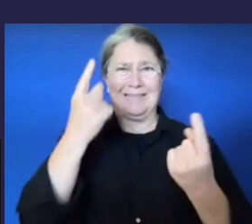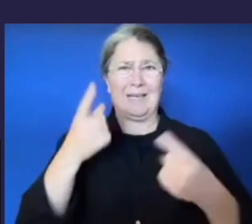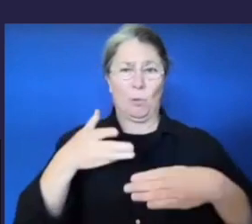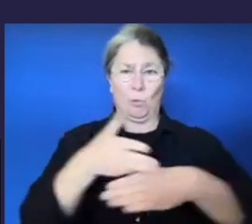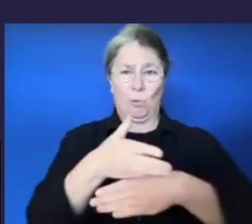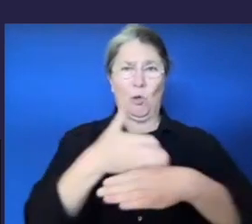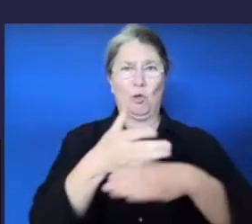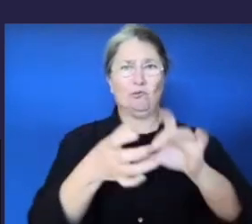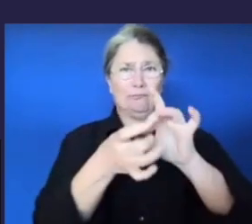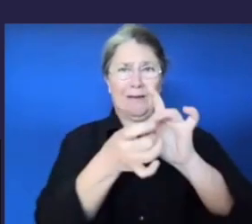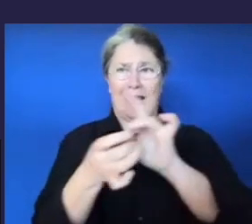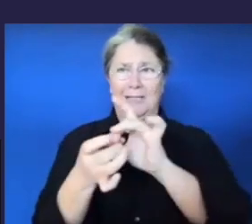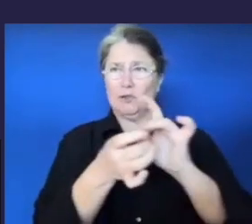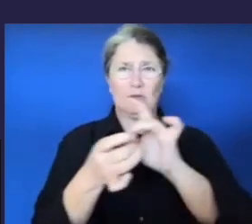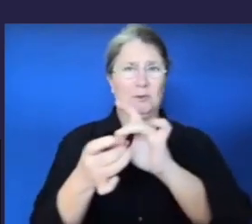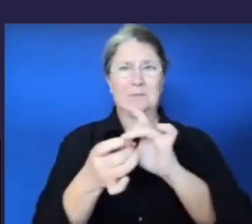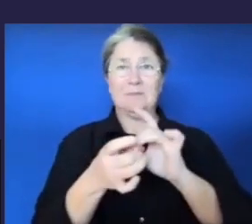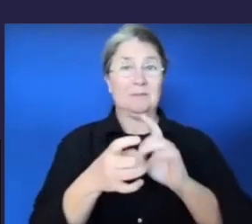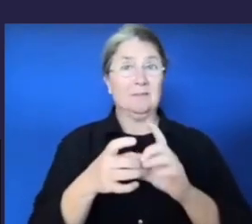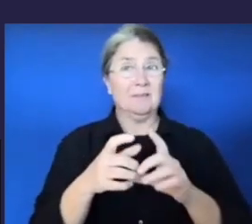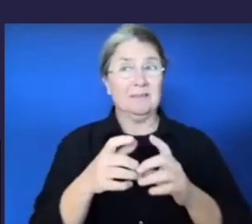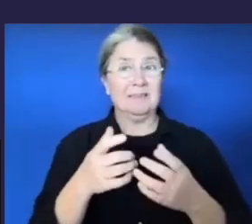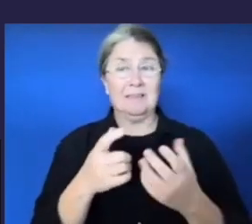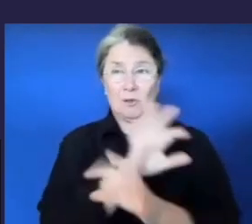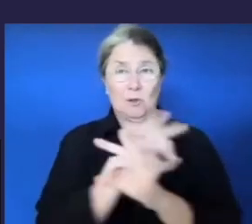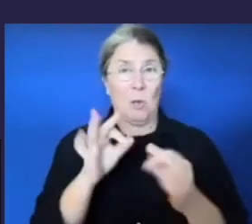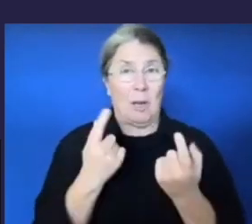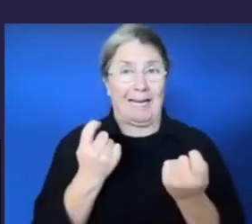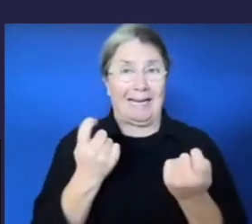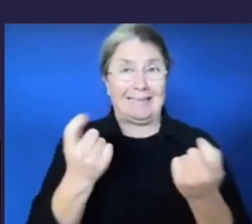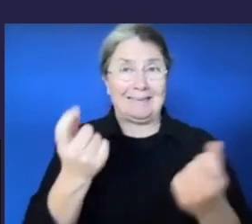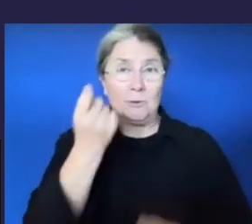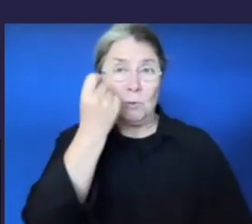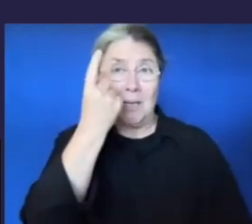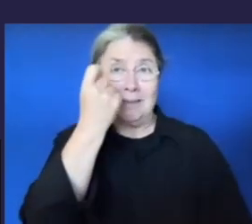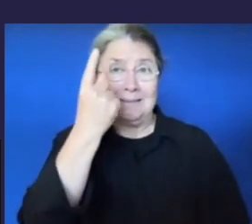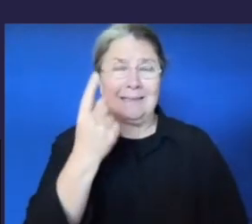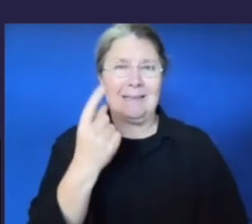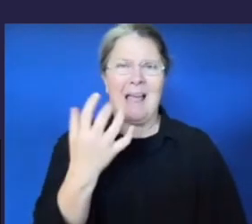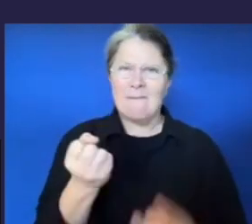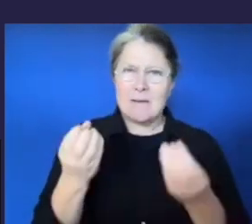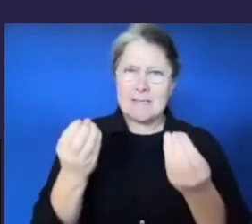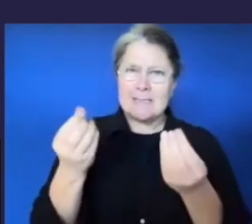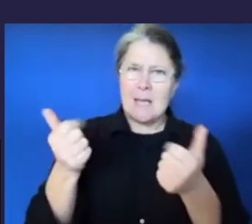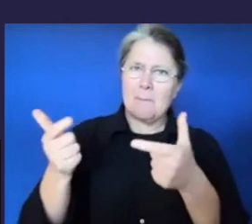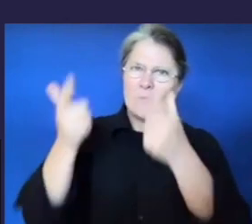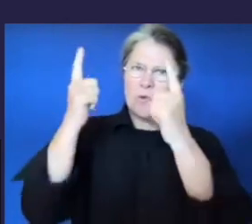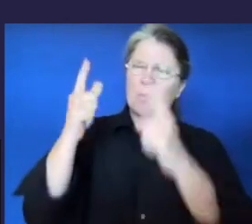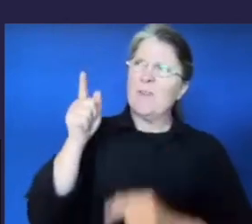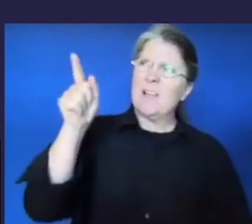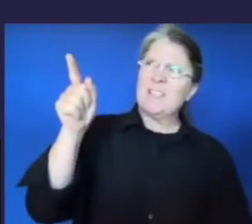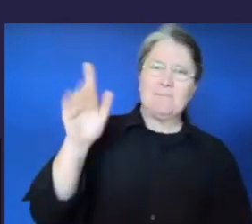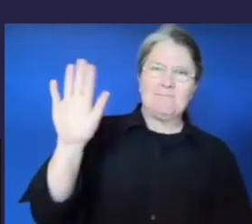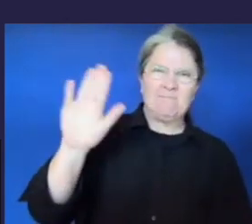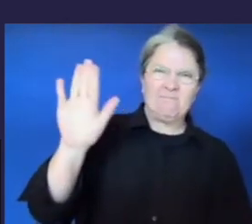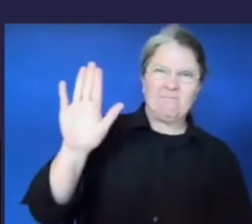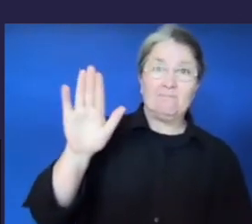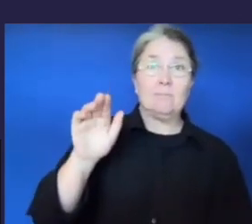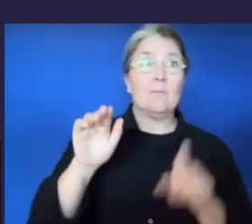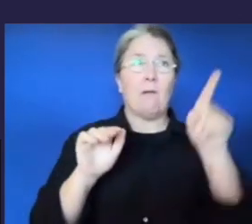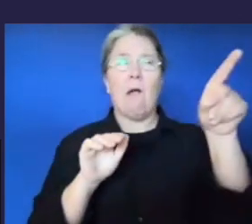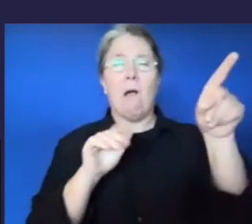to know whether there are coworkers and supervisors to avoid or those who are more likely to be helpful. Humor, teasing,